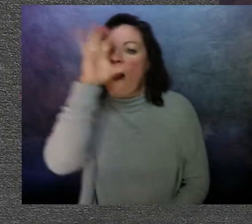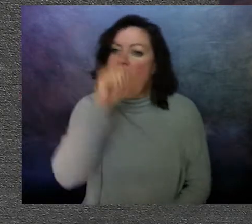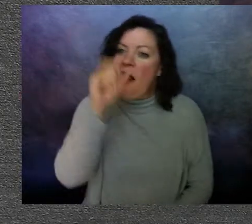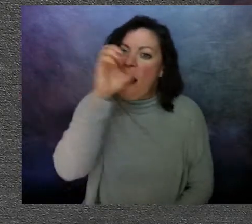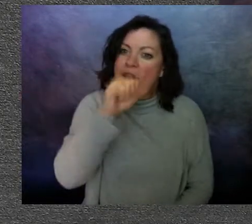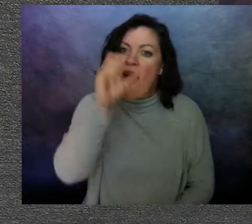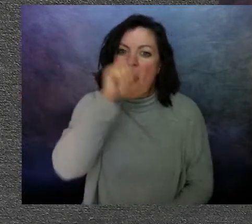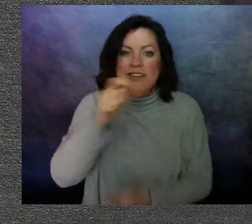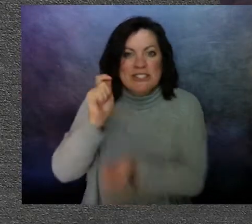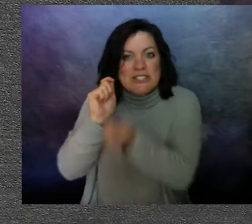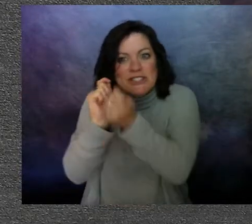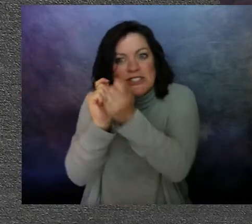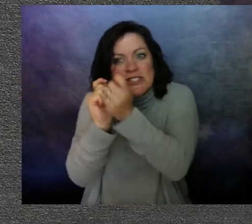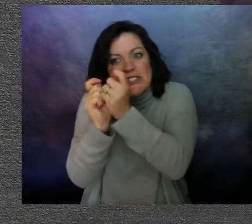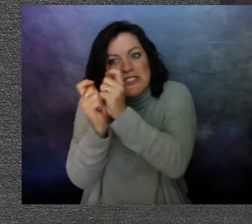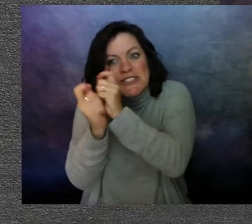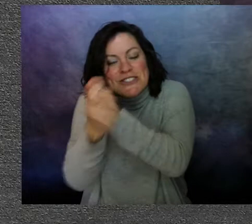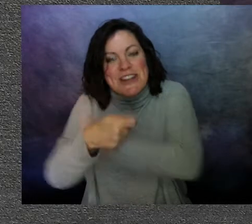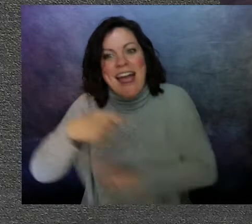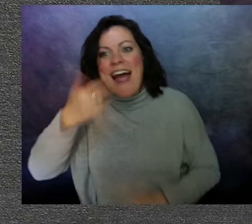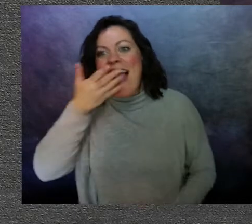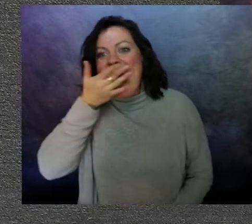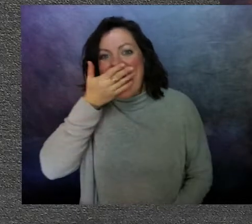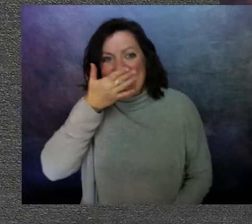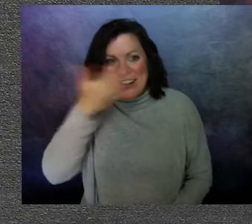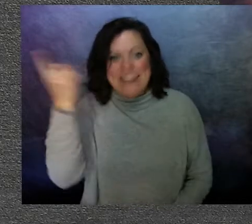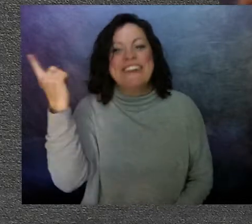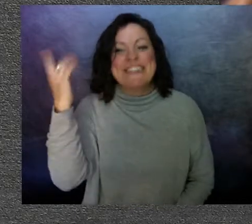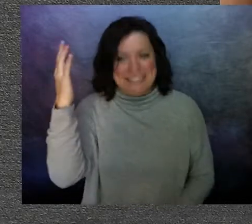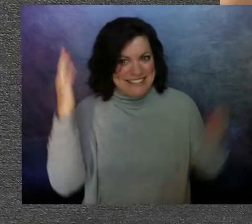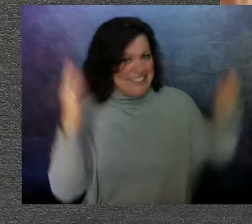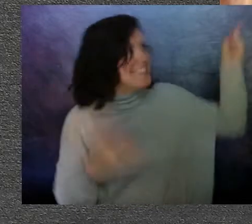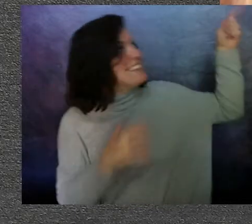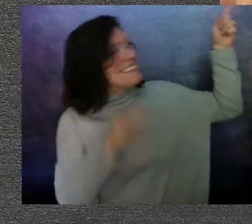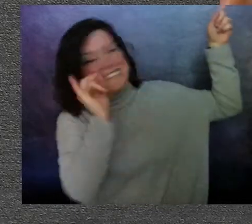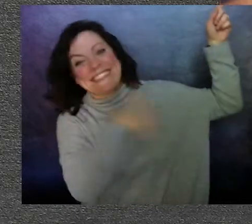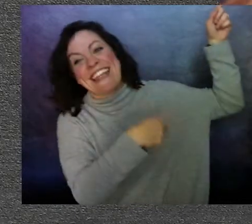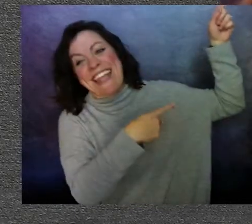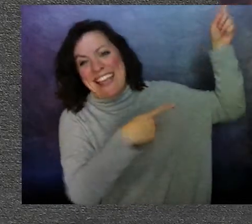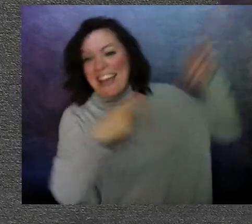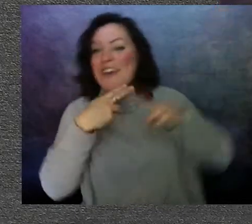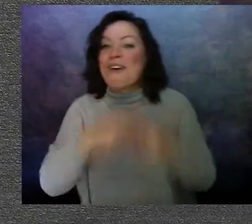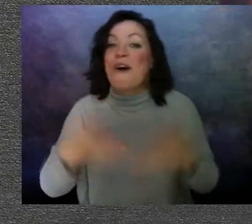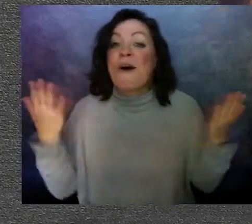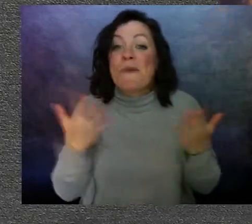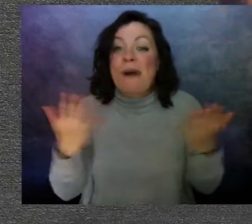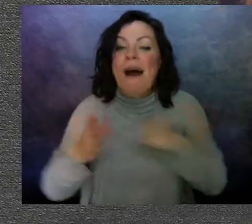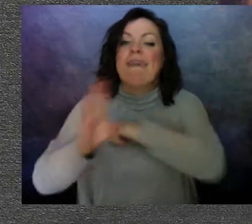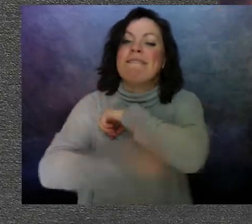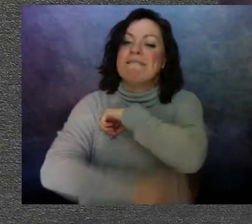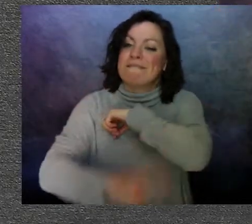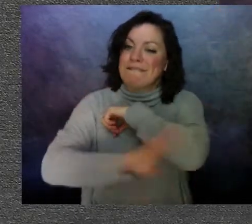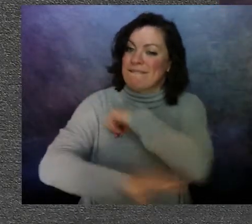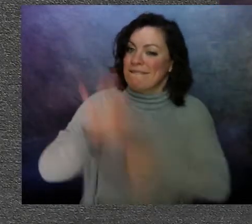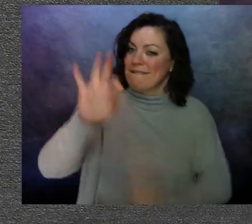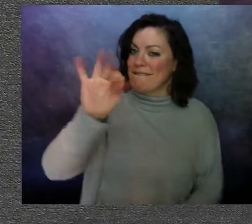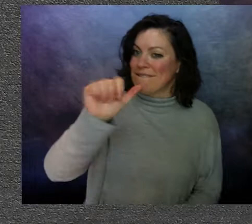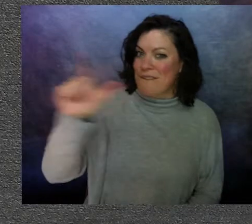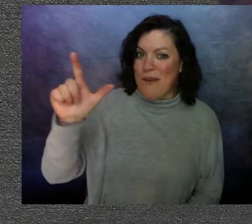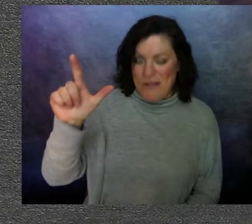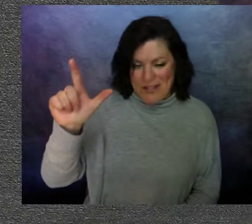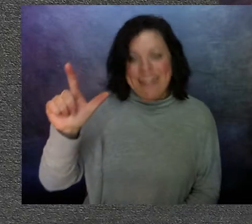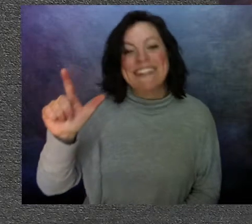they're hiding from us in the summertime. This season is called fall, the fourth and final